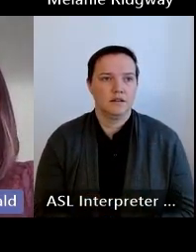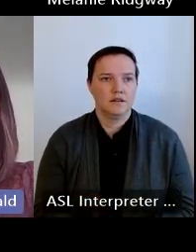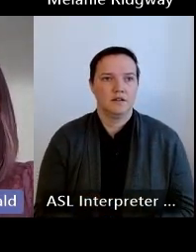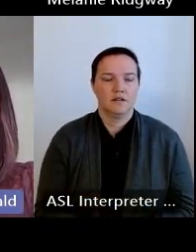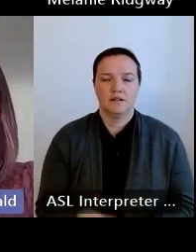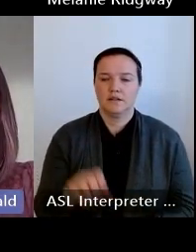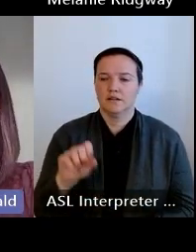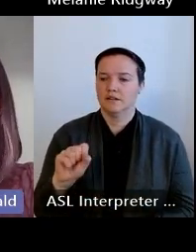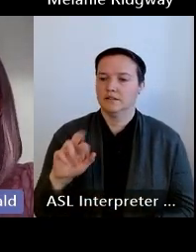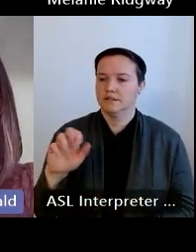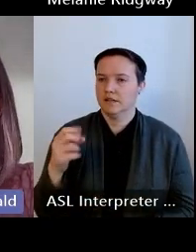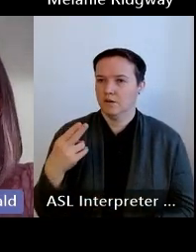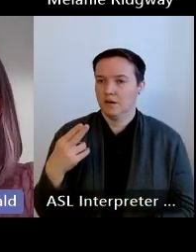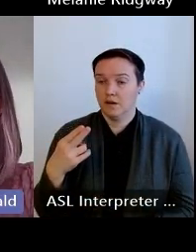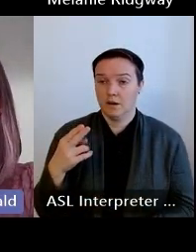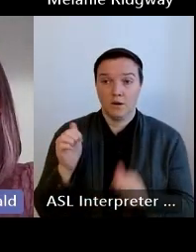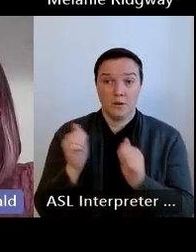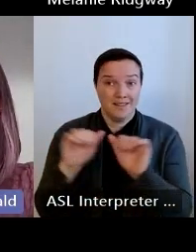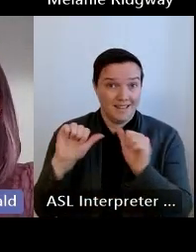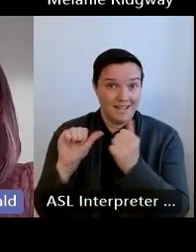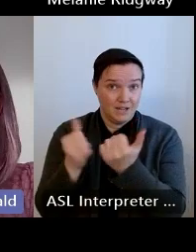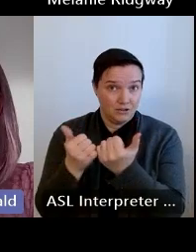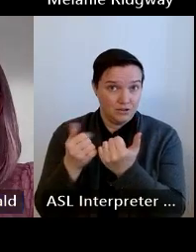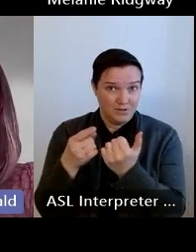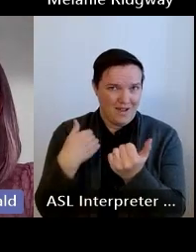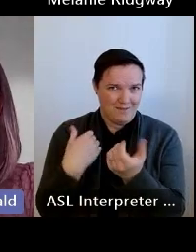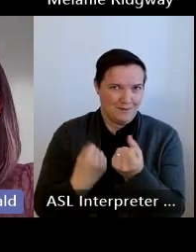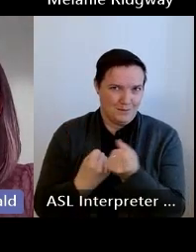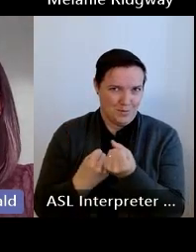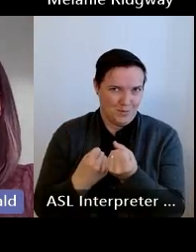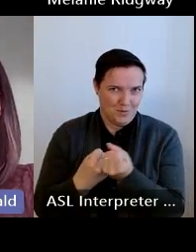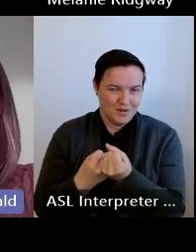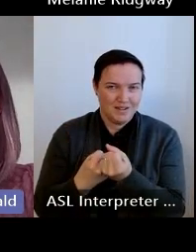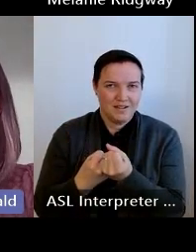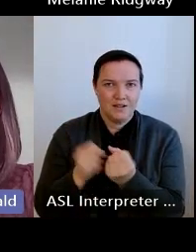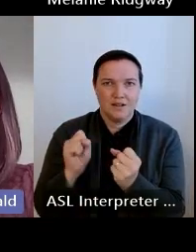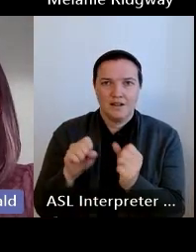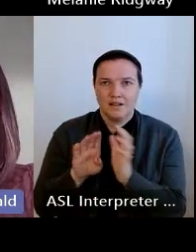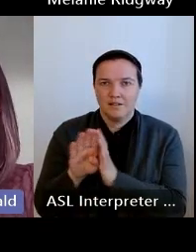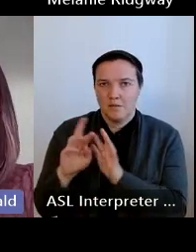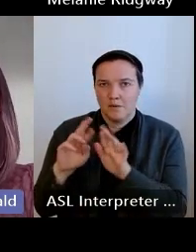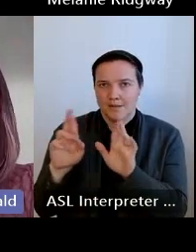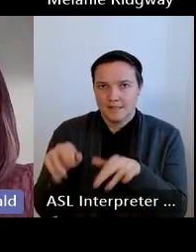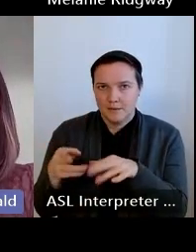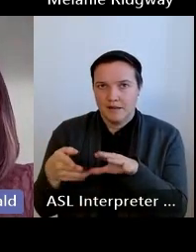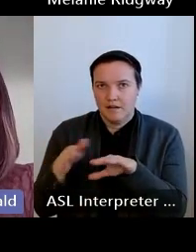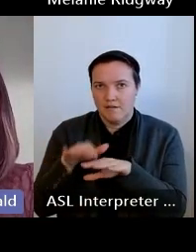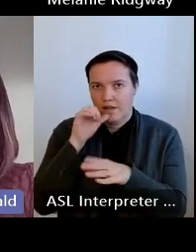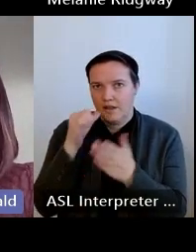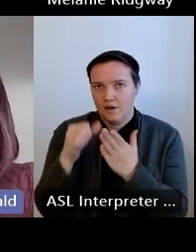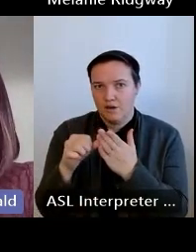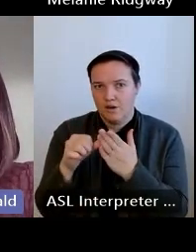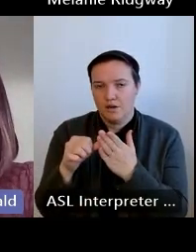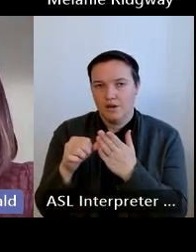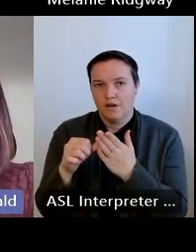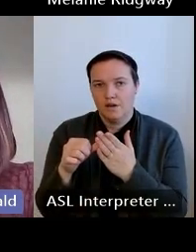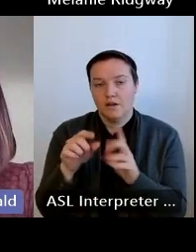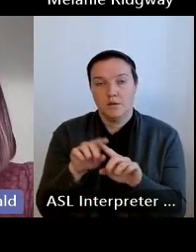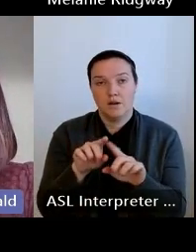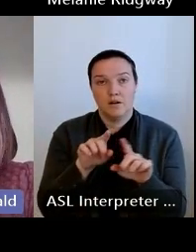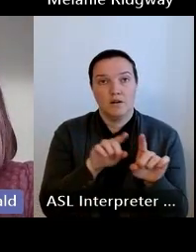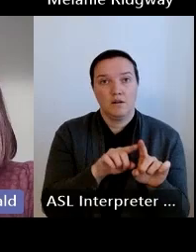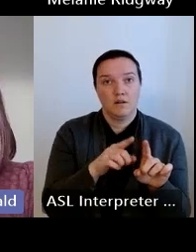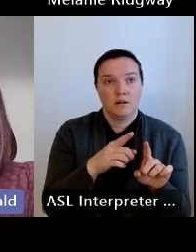With an agency, you do have support to create a resume and cover letter. We